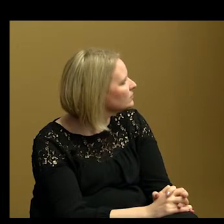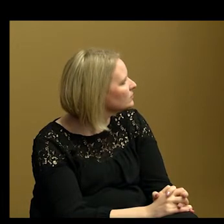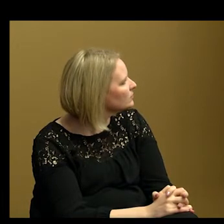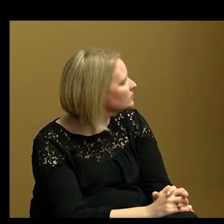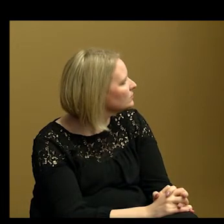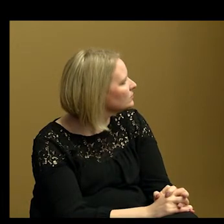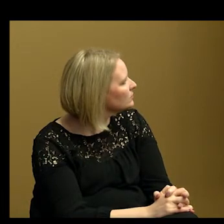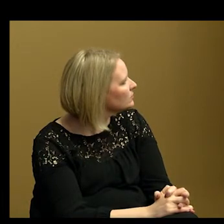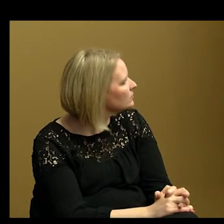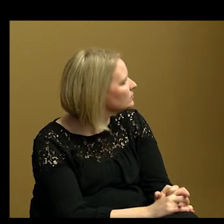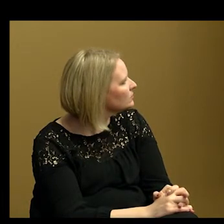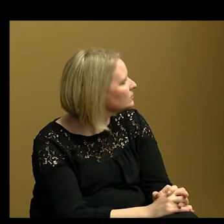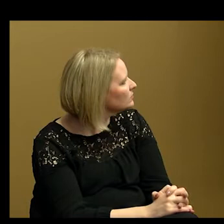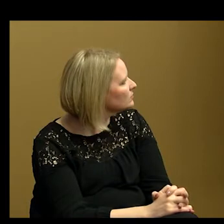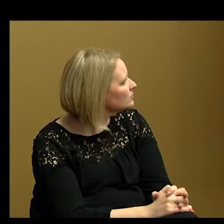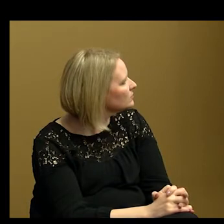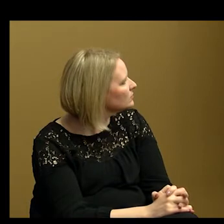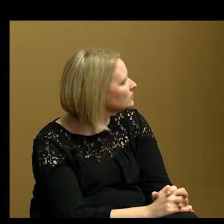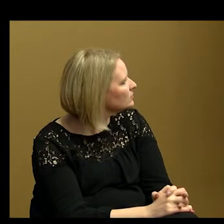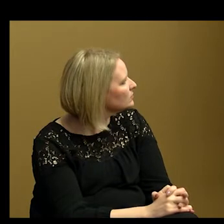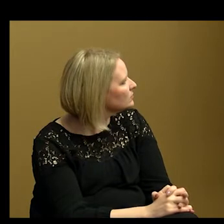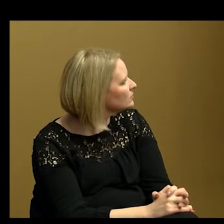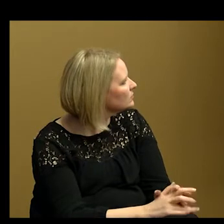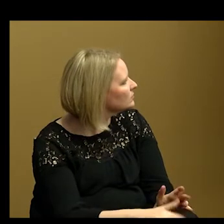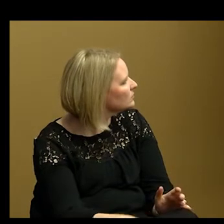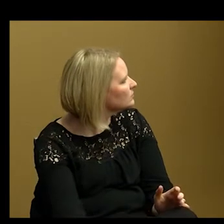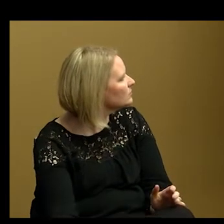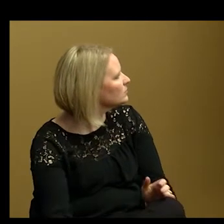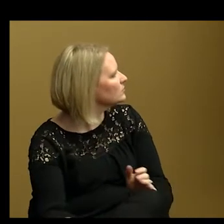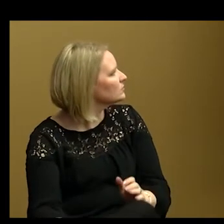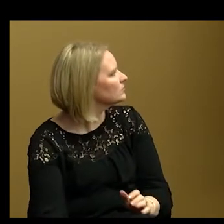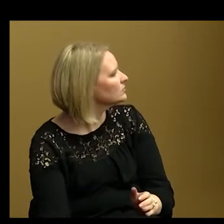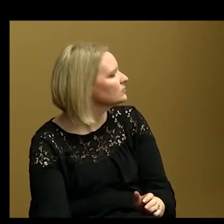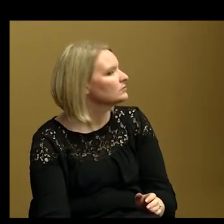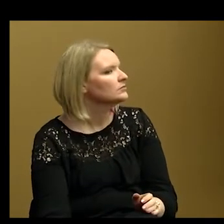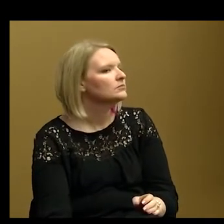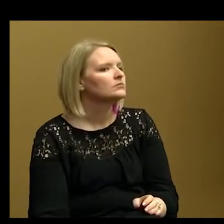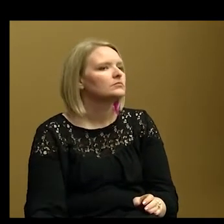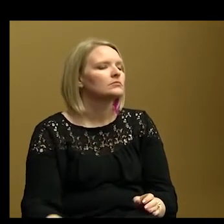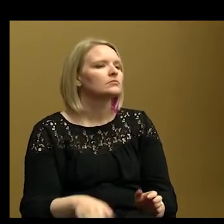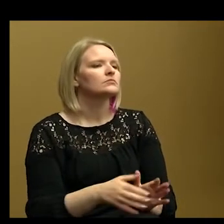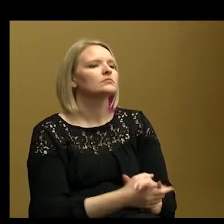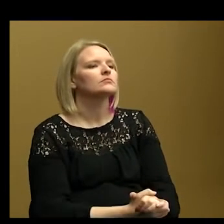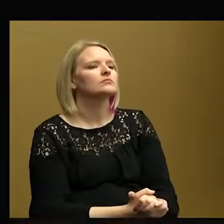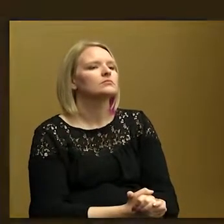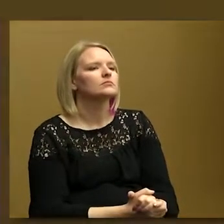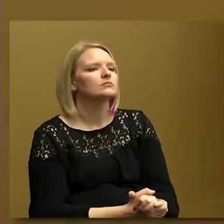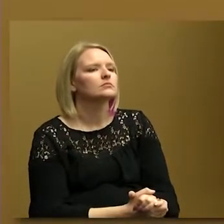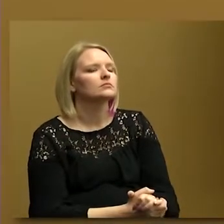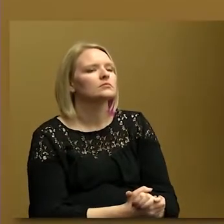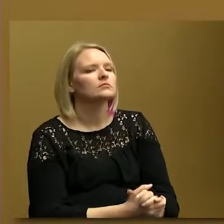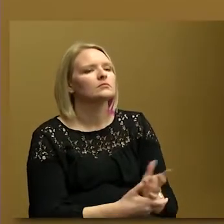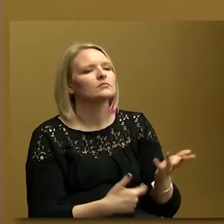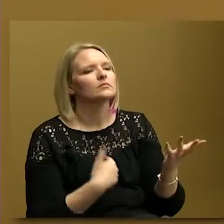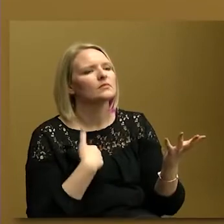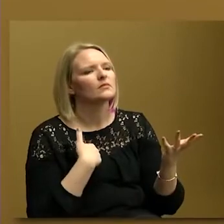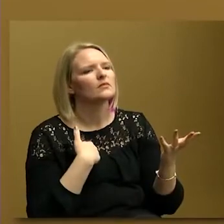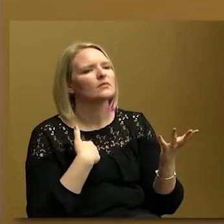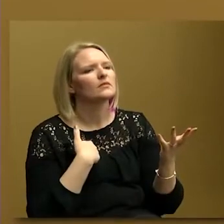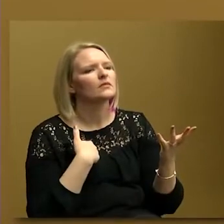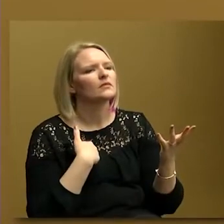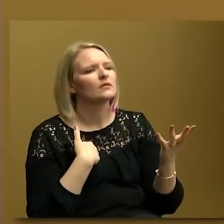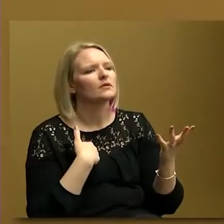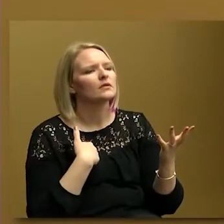he uses his symbols, it's clear that he understands what they mean. I would go on and